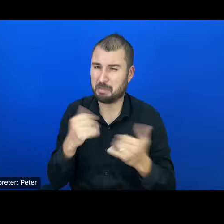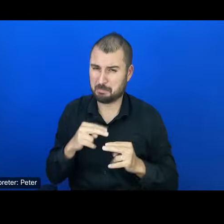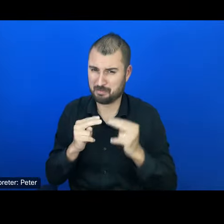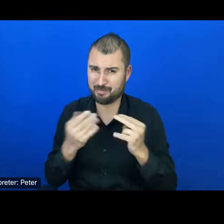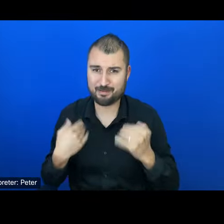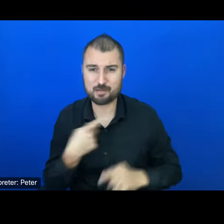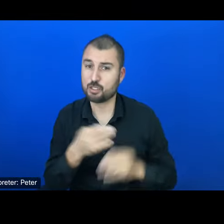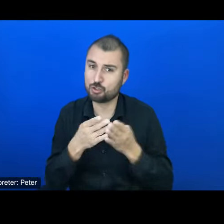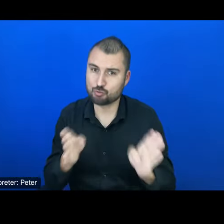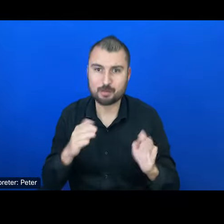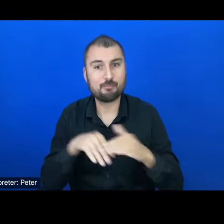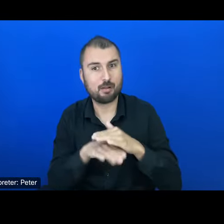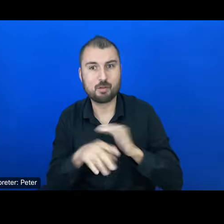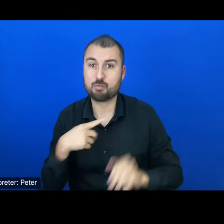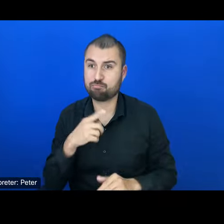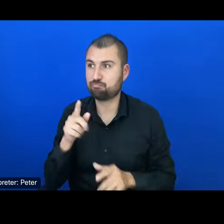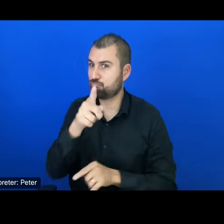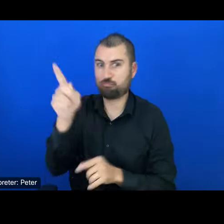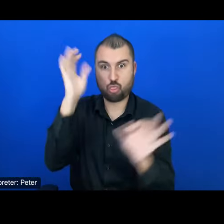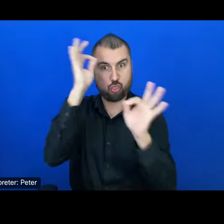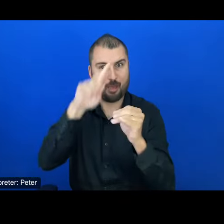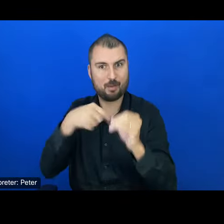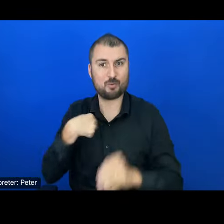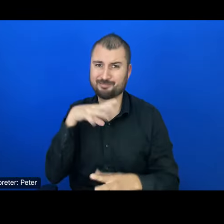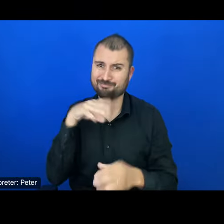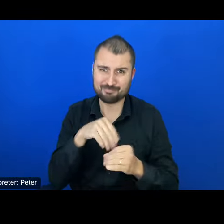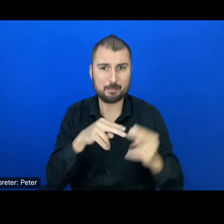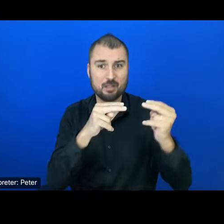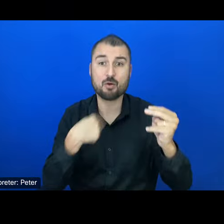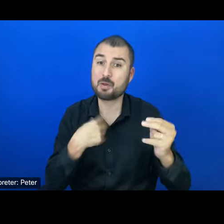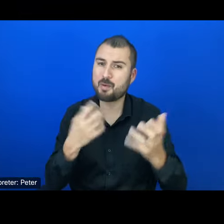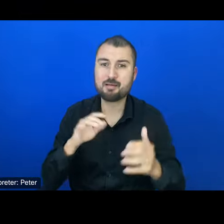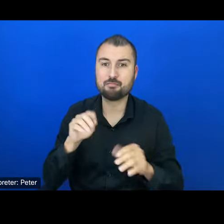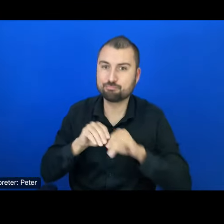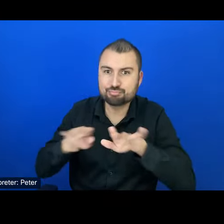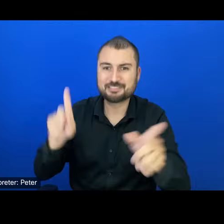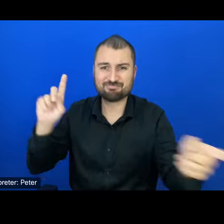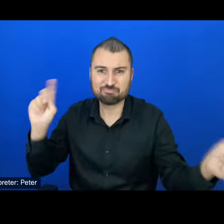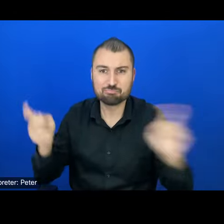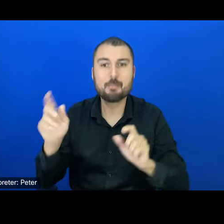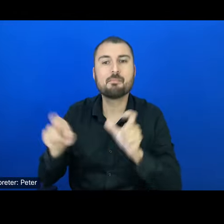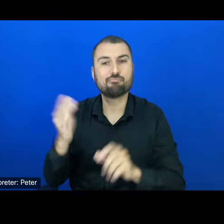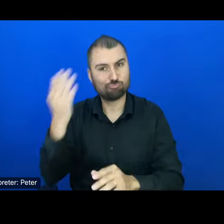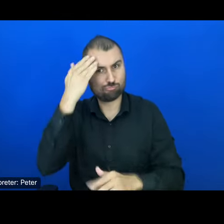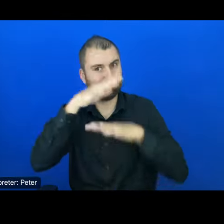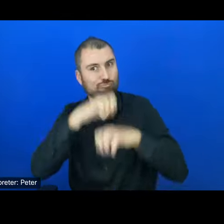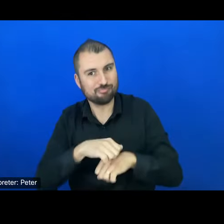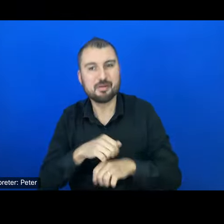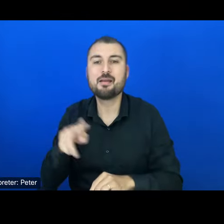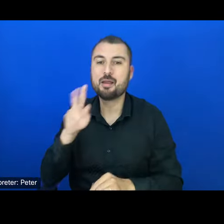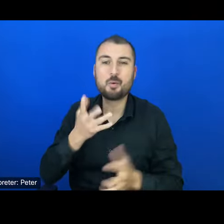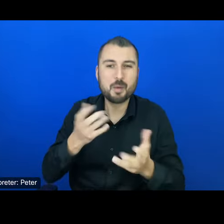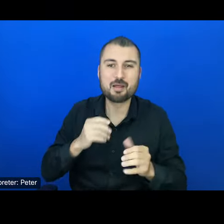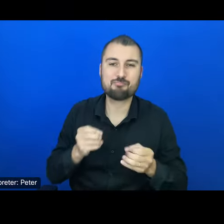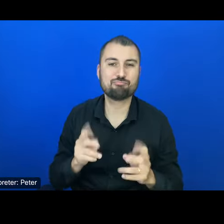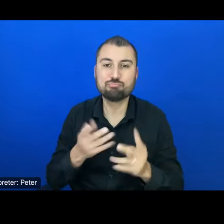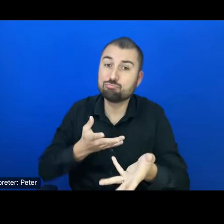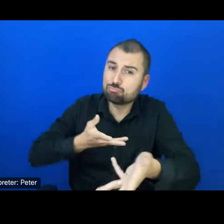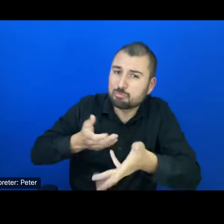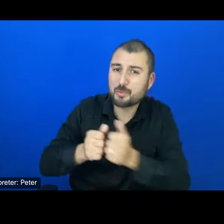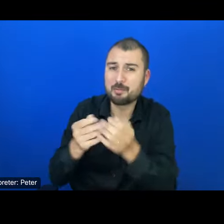general public's really unaware that we're in that building, and we would like to see that change. We would like an ability to engage with the public and engage